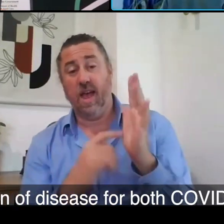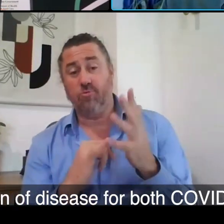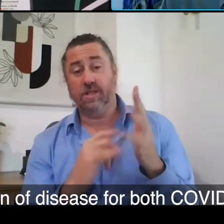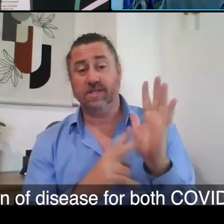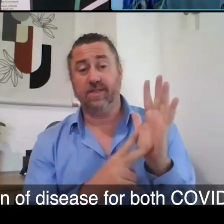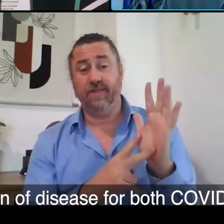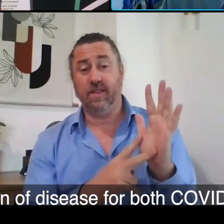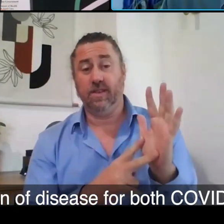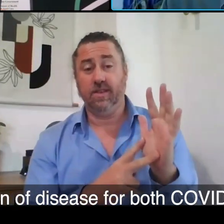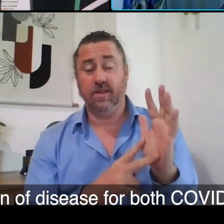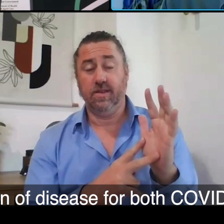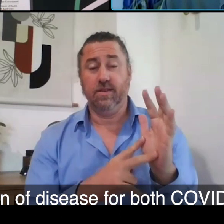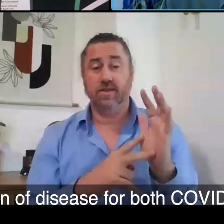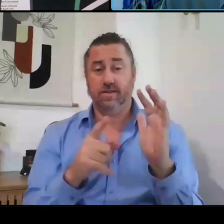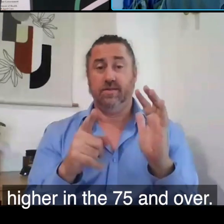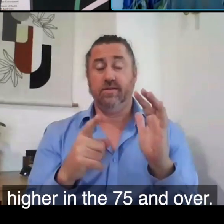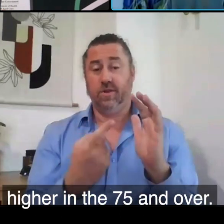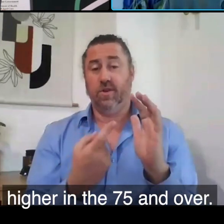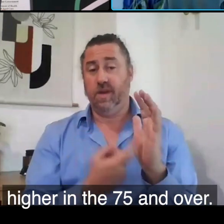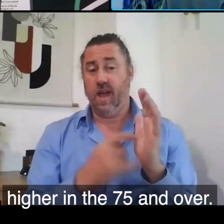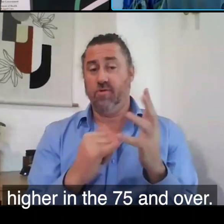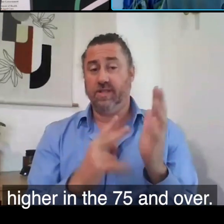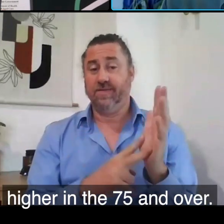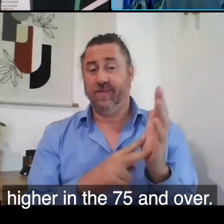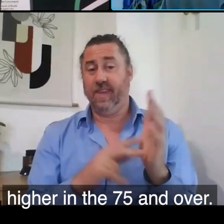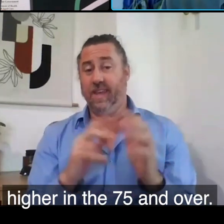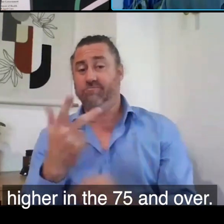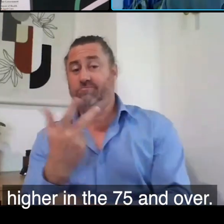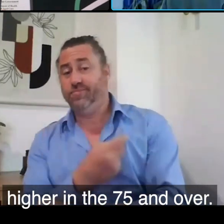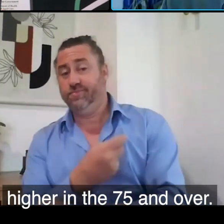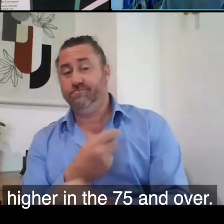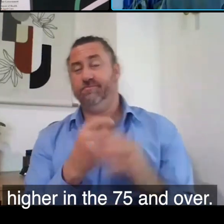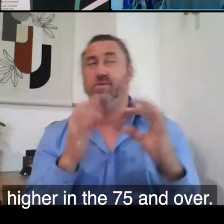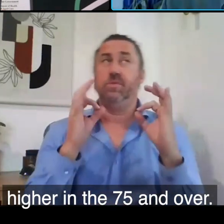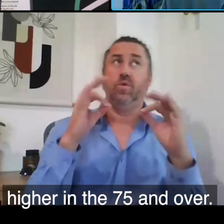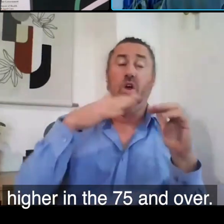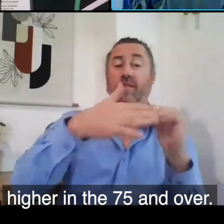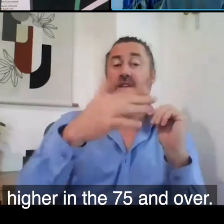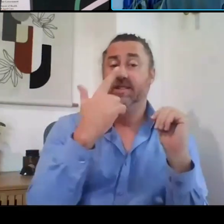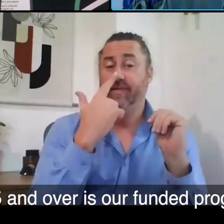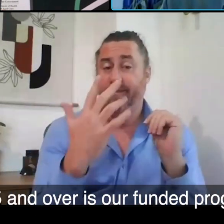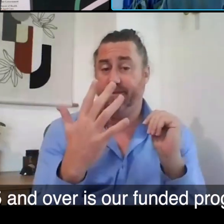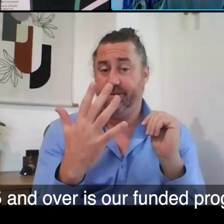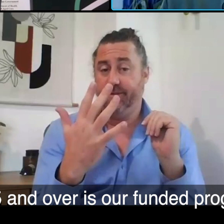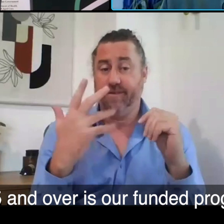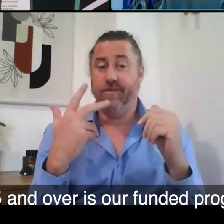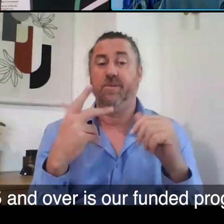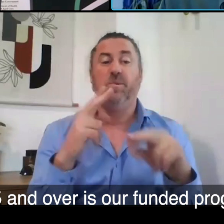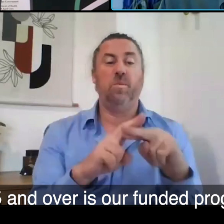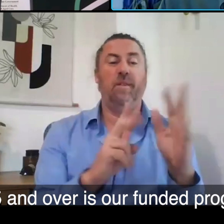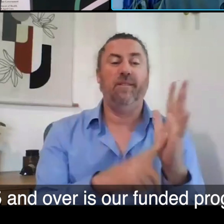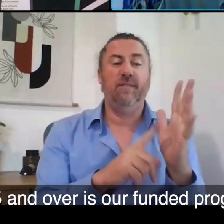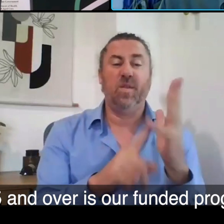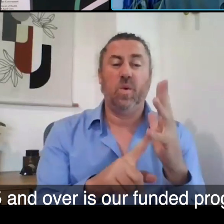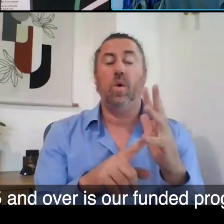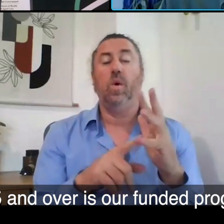disease for both COVID and RSV is higher in the 75 and over. Influenza, 65